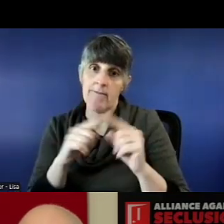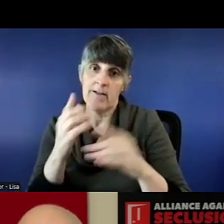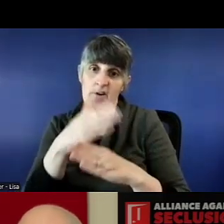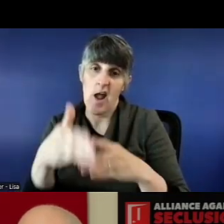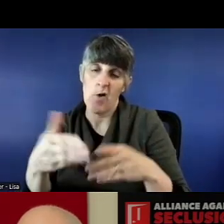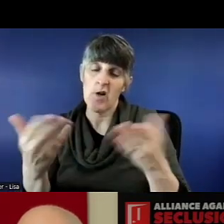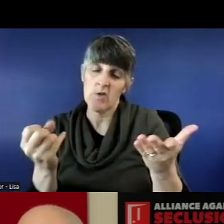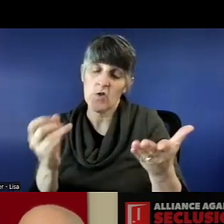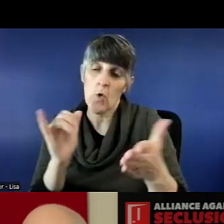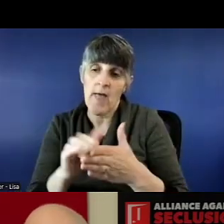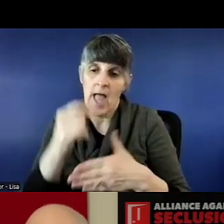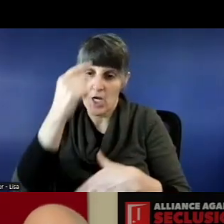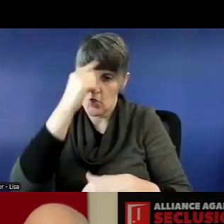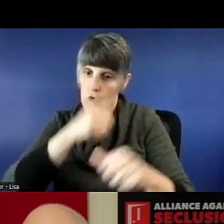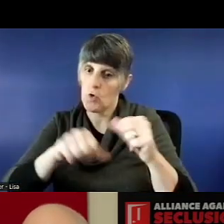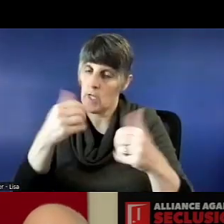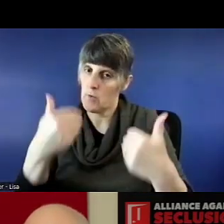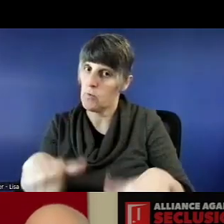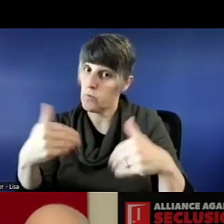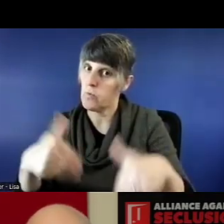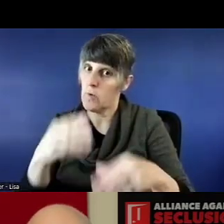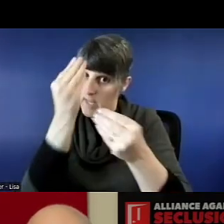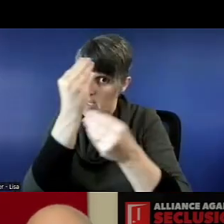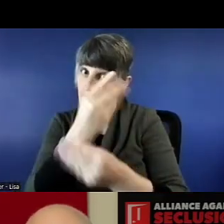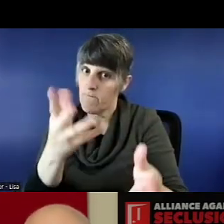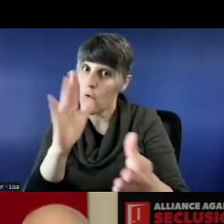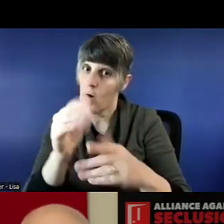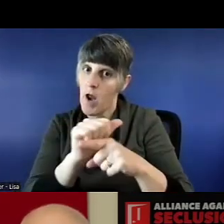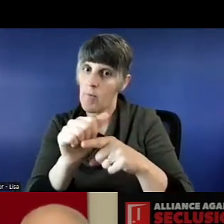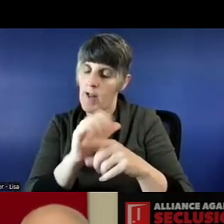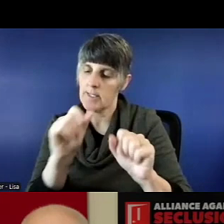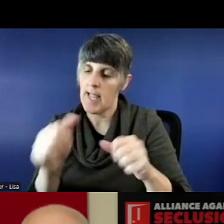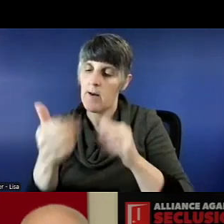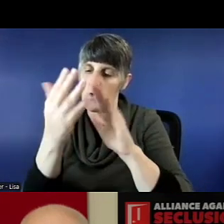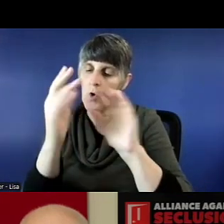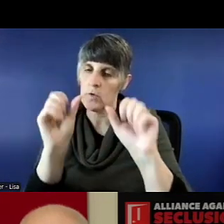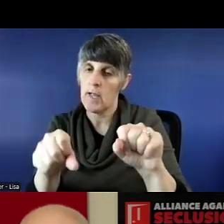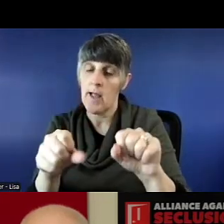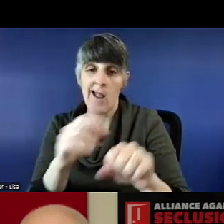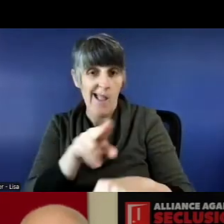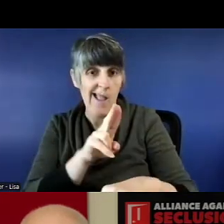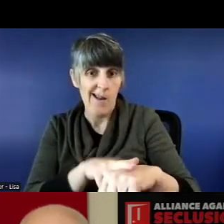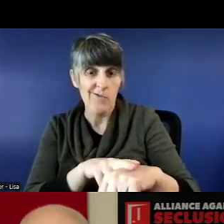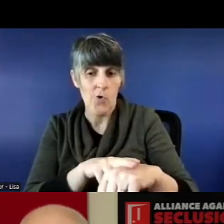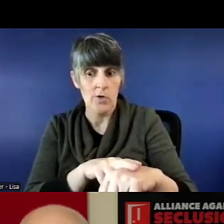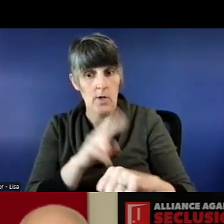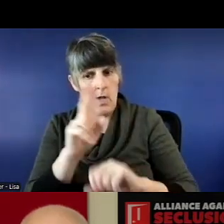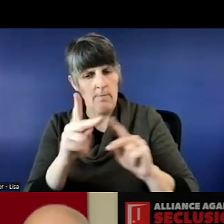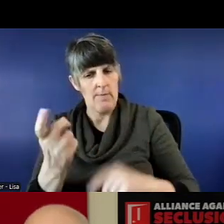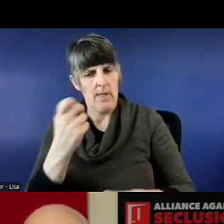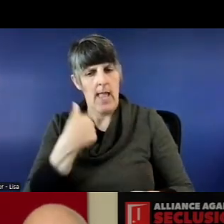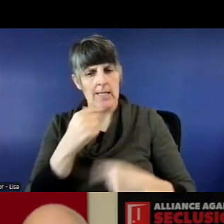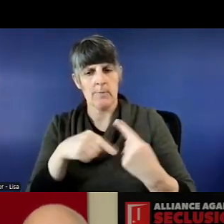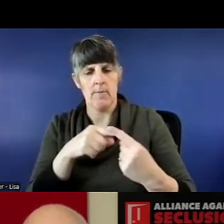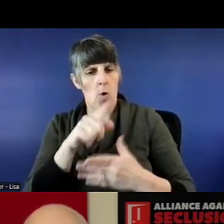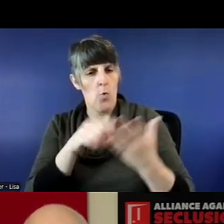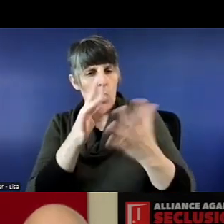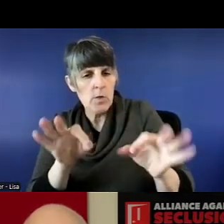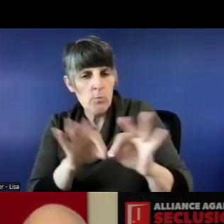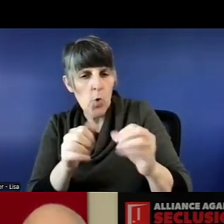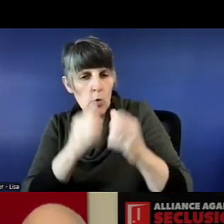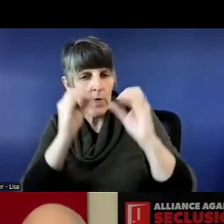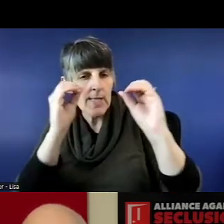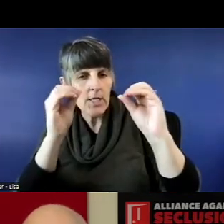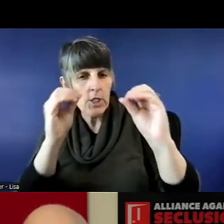So that neuroscience can really inform our practice and our approach. And of course, when people ask me about what's important in